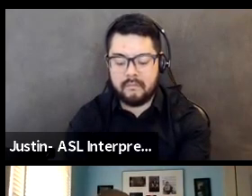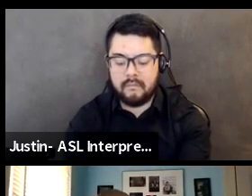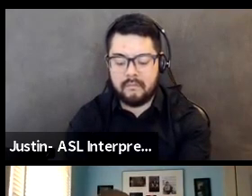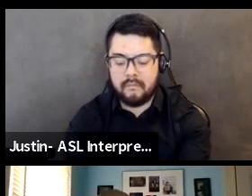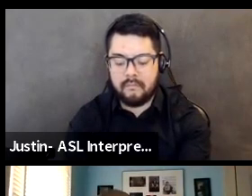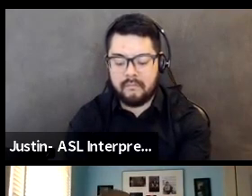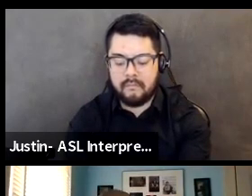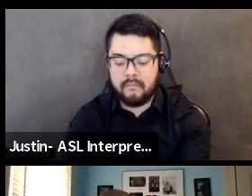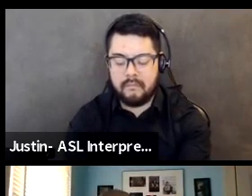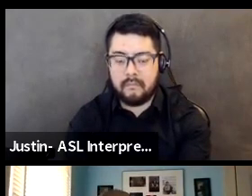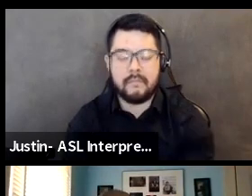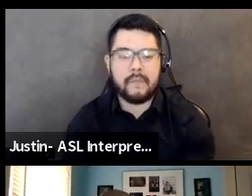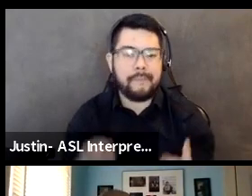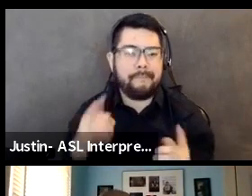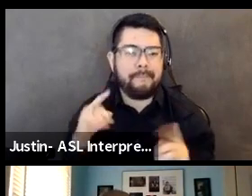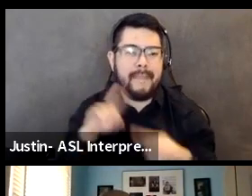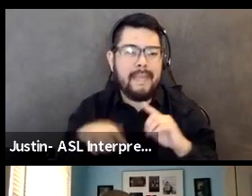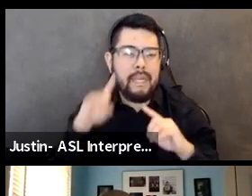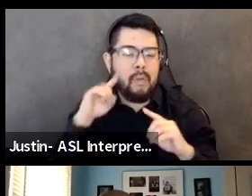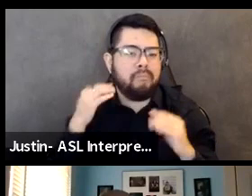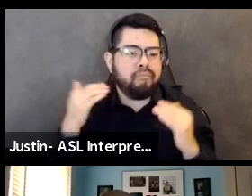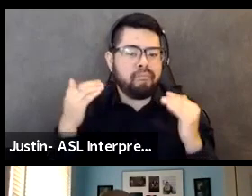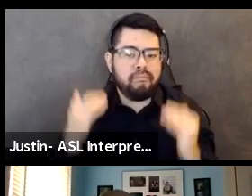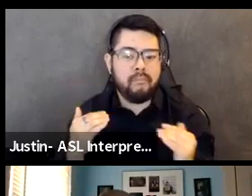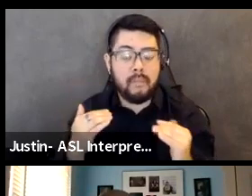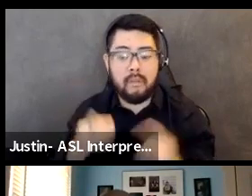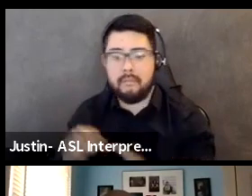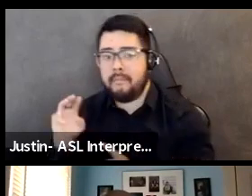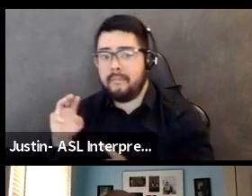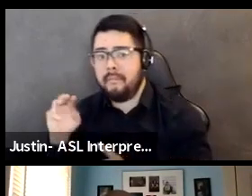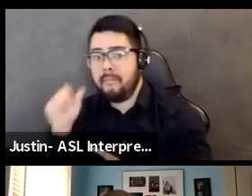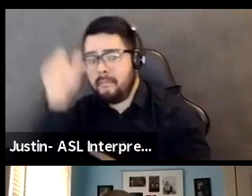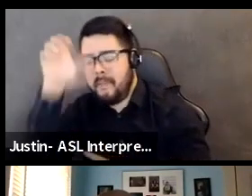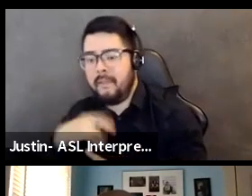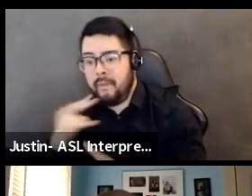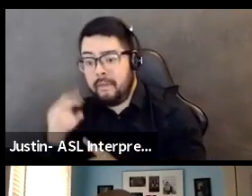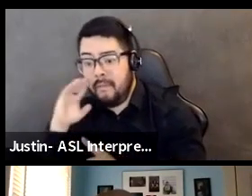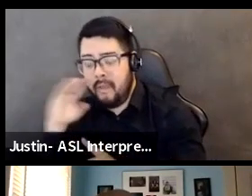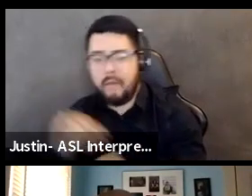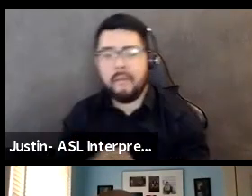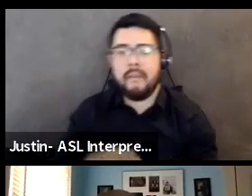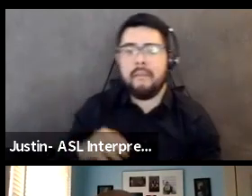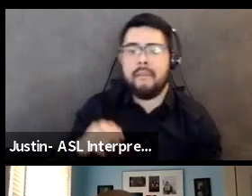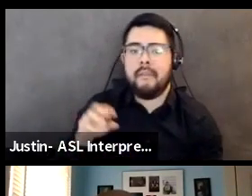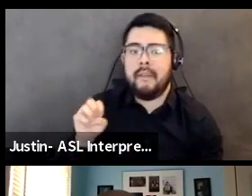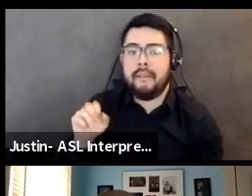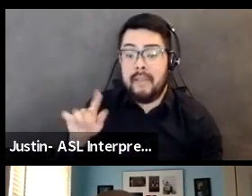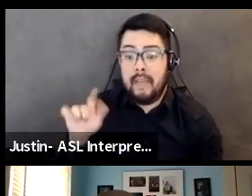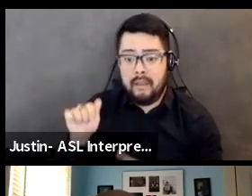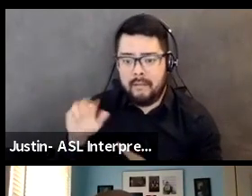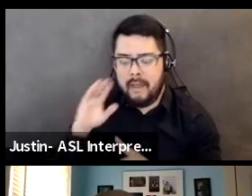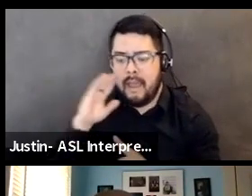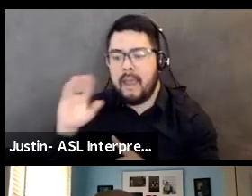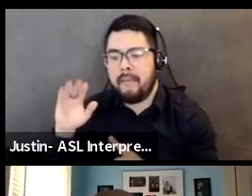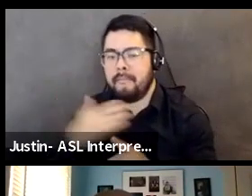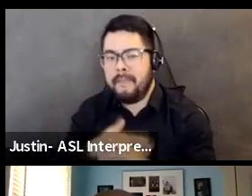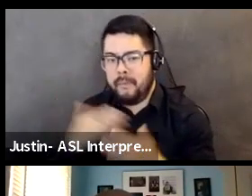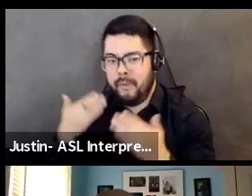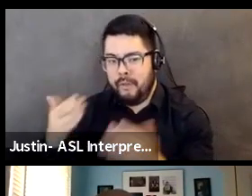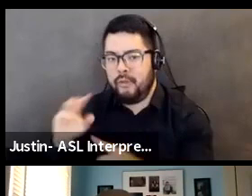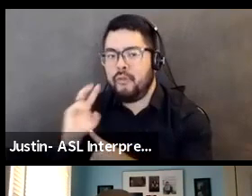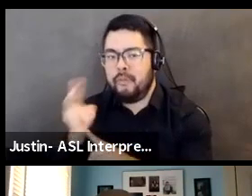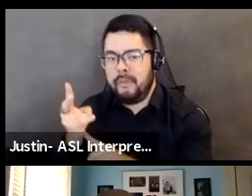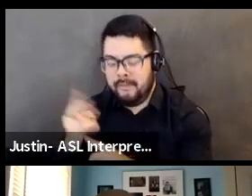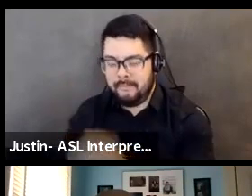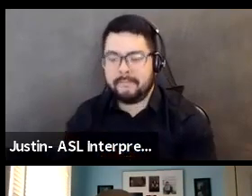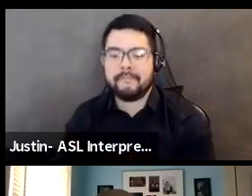we'll continue with the next speaker mr president speaker there he is mr major thank you please proceed you have two minutes